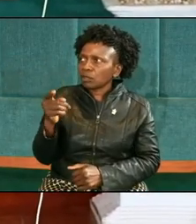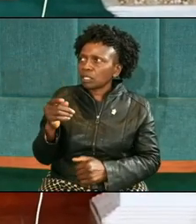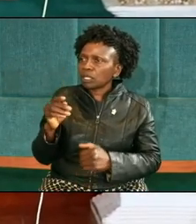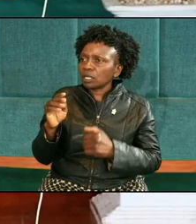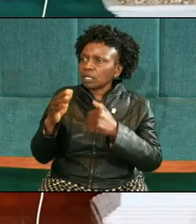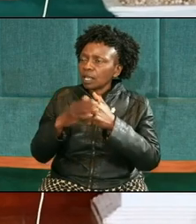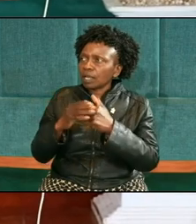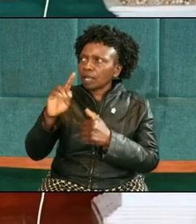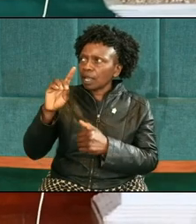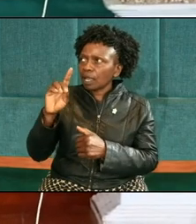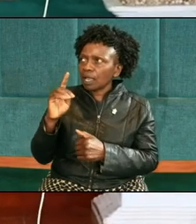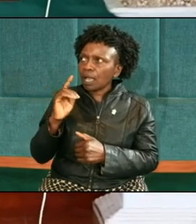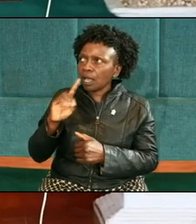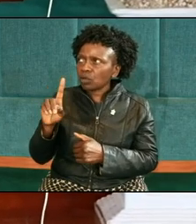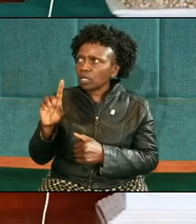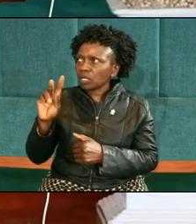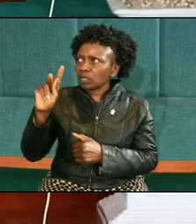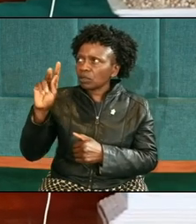from